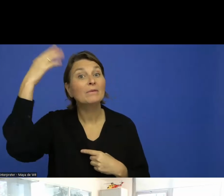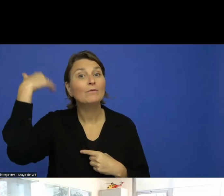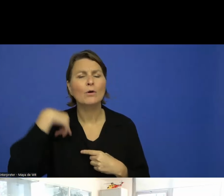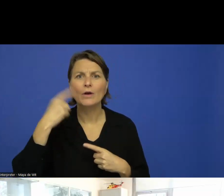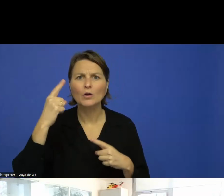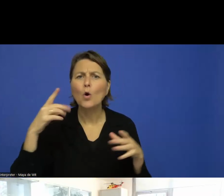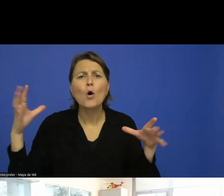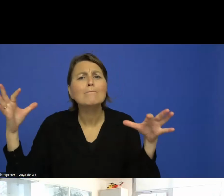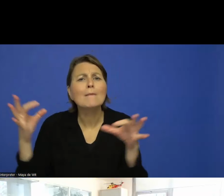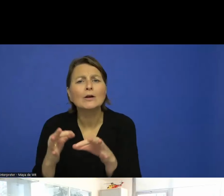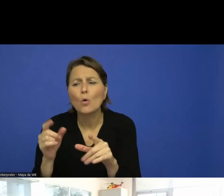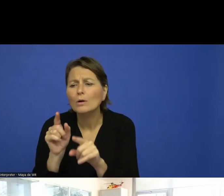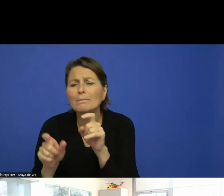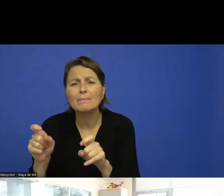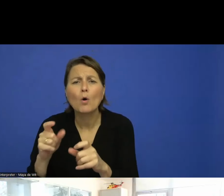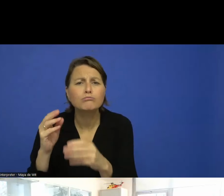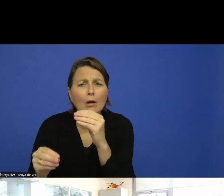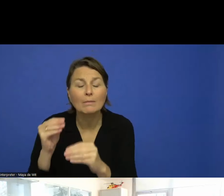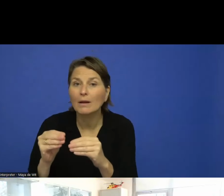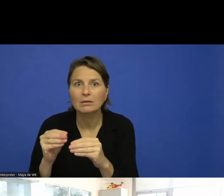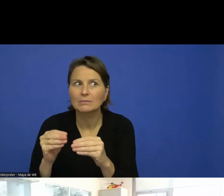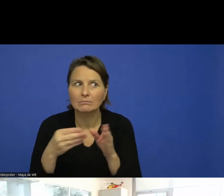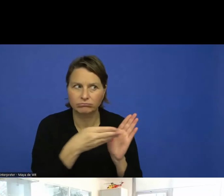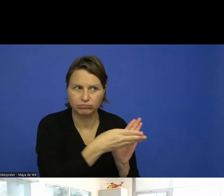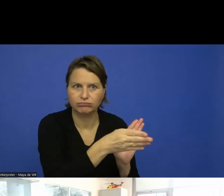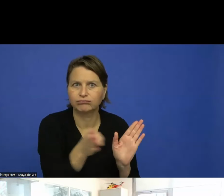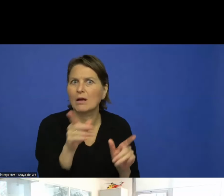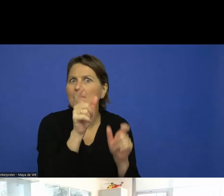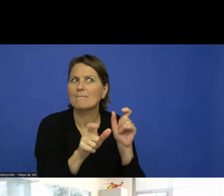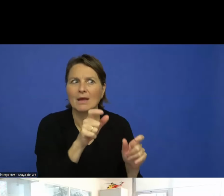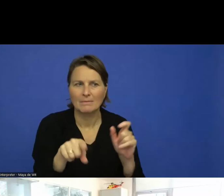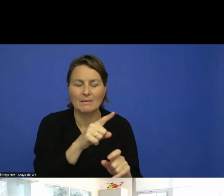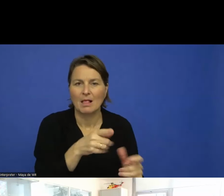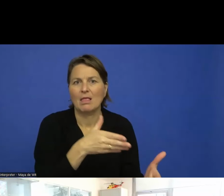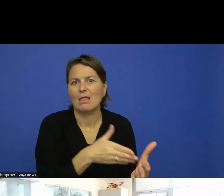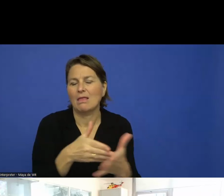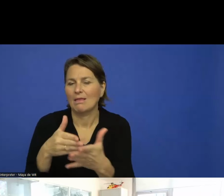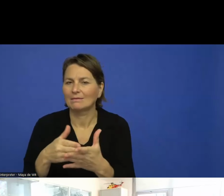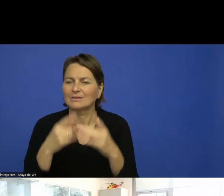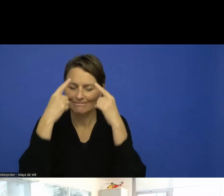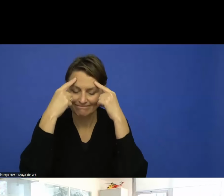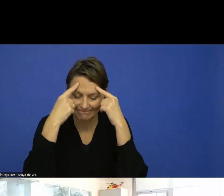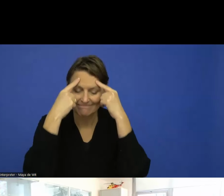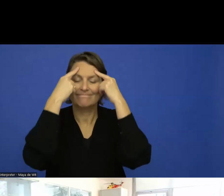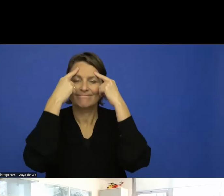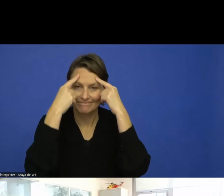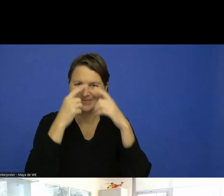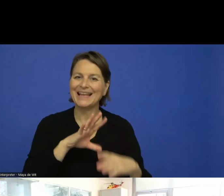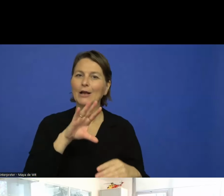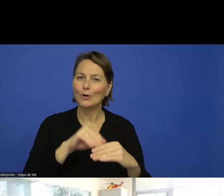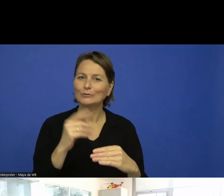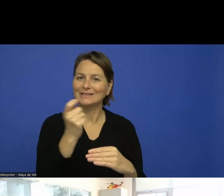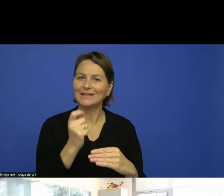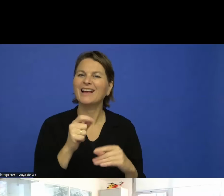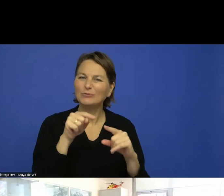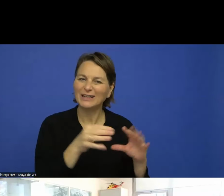majority challenge for the product or service provider. And we talk then about inclusive design just being better design. And